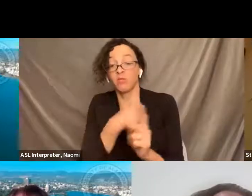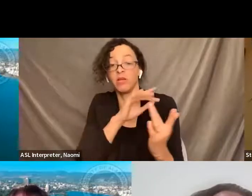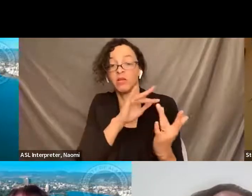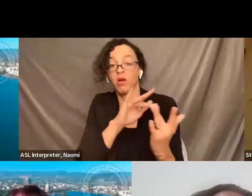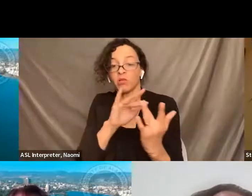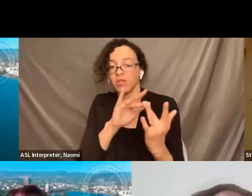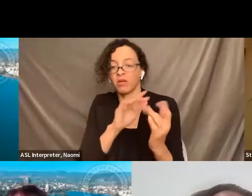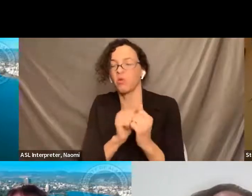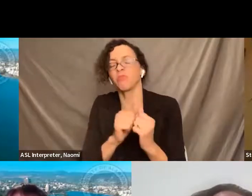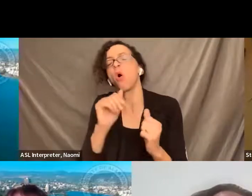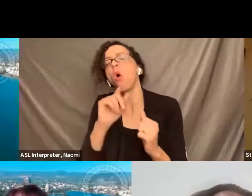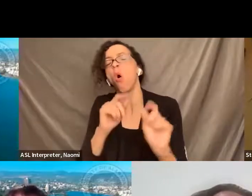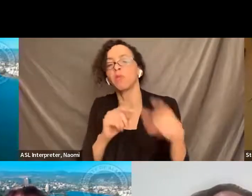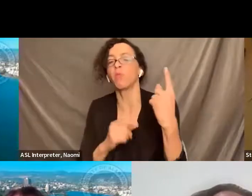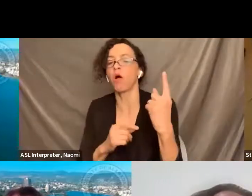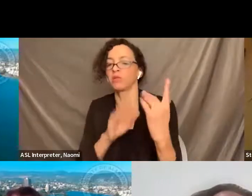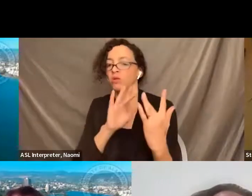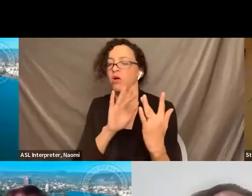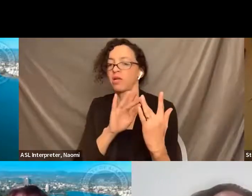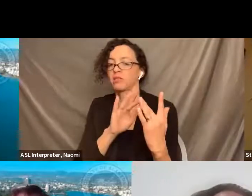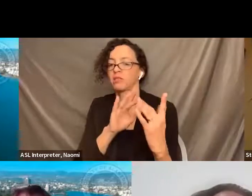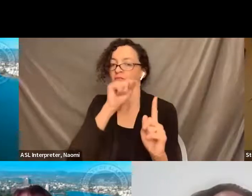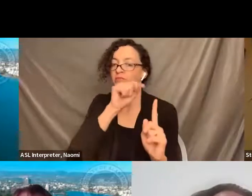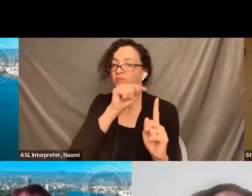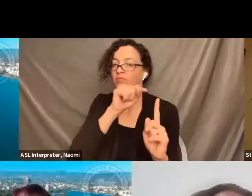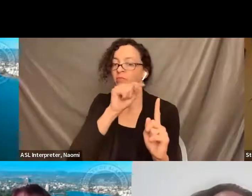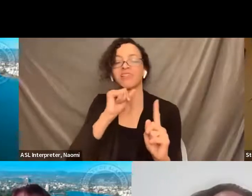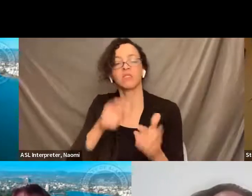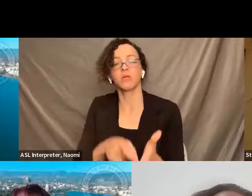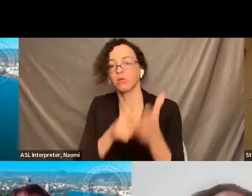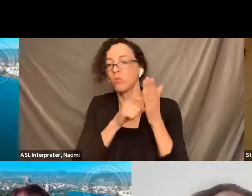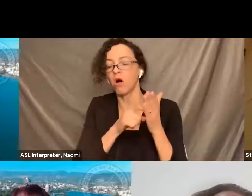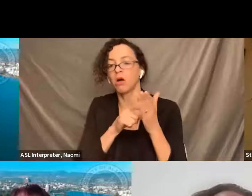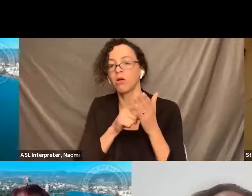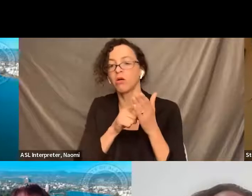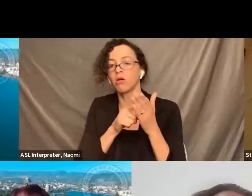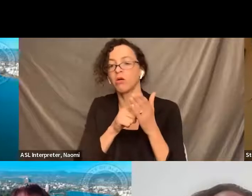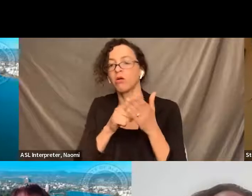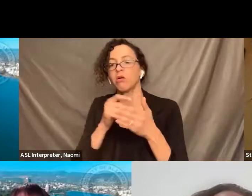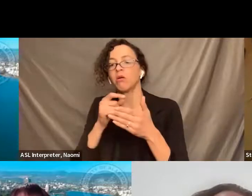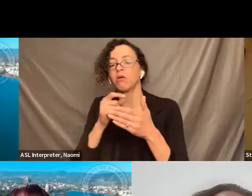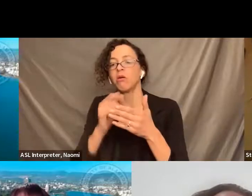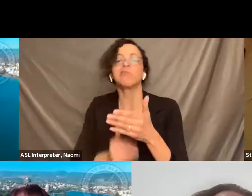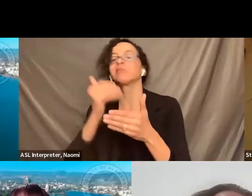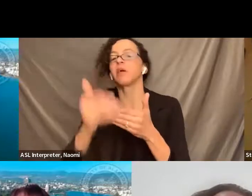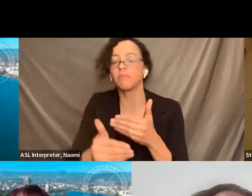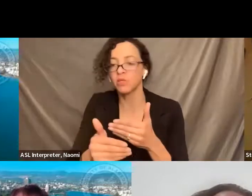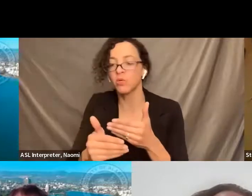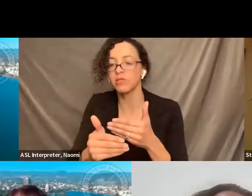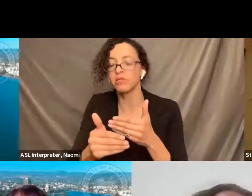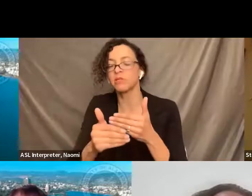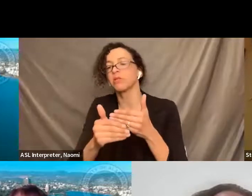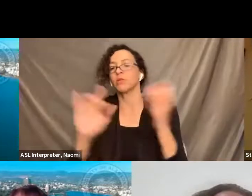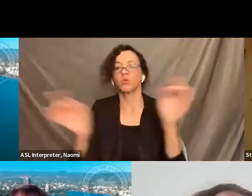contact, and they do not require a subsequent crisis intervention. And